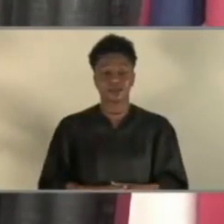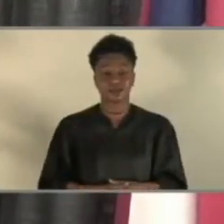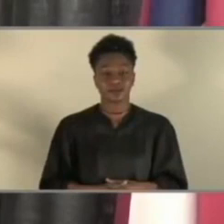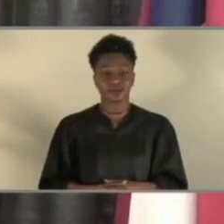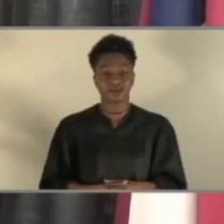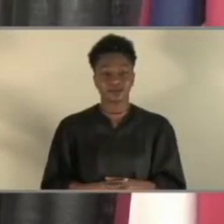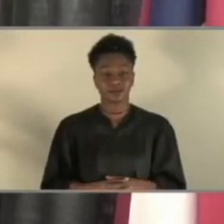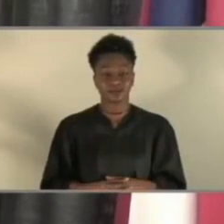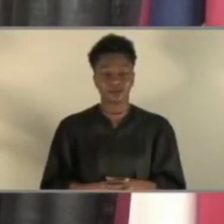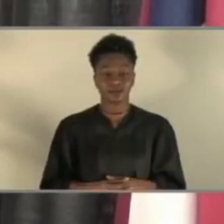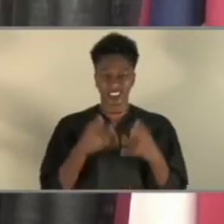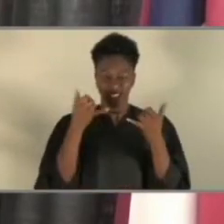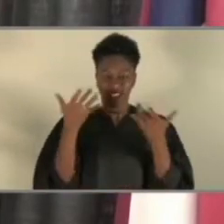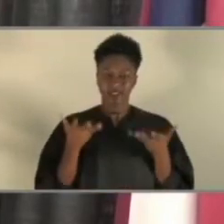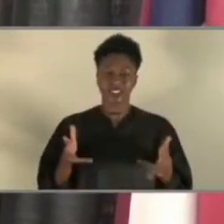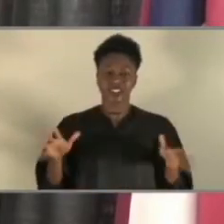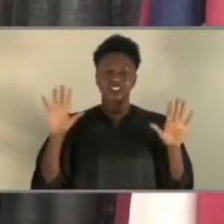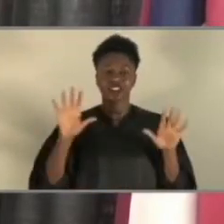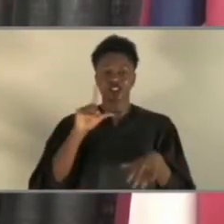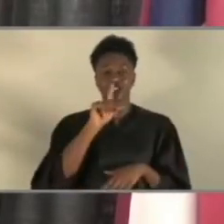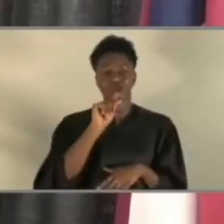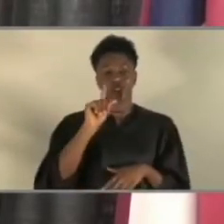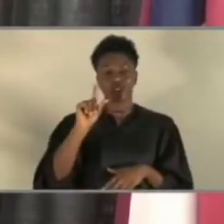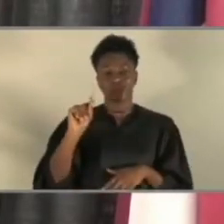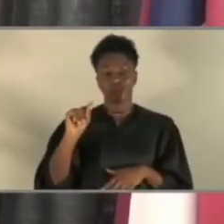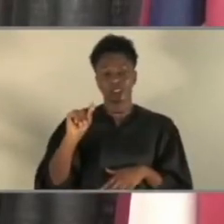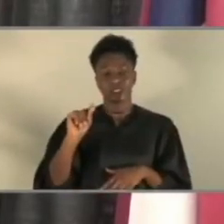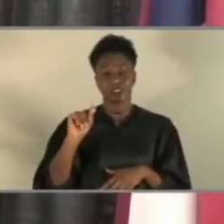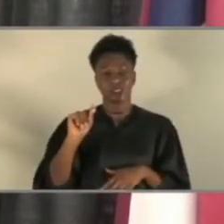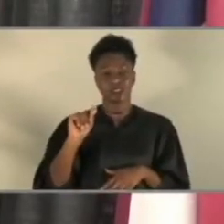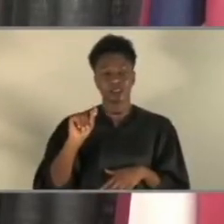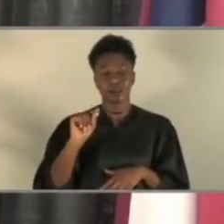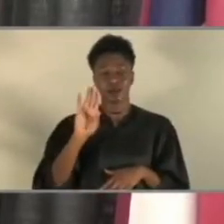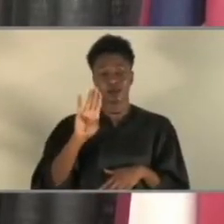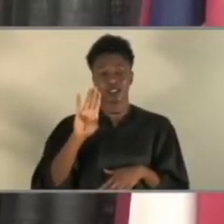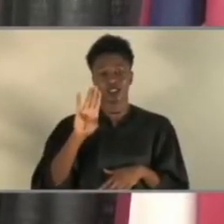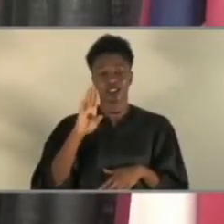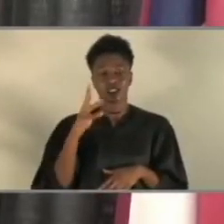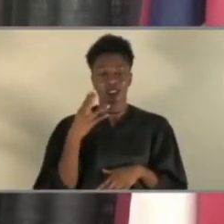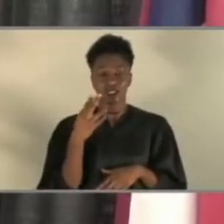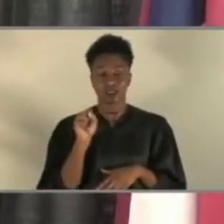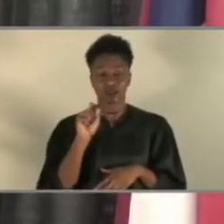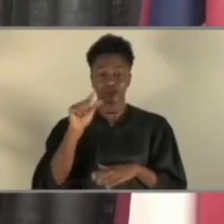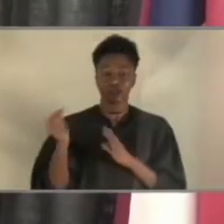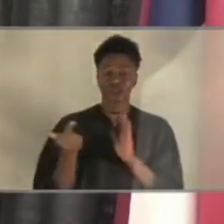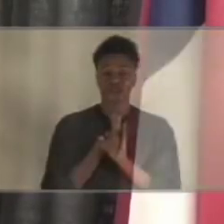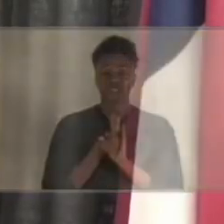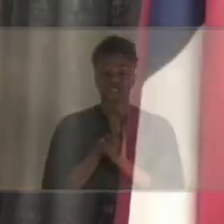This concludes the 2020 Beach graduation.